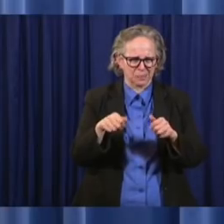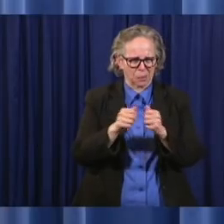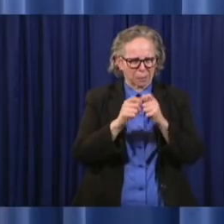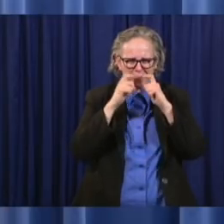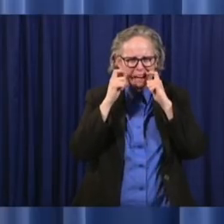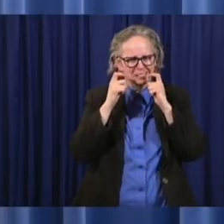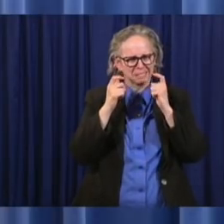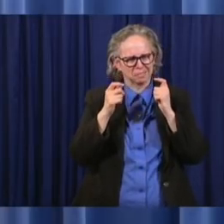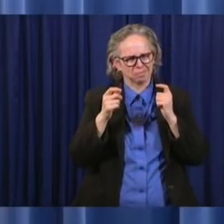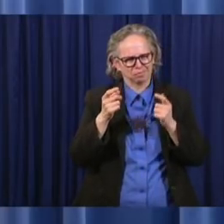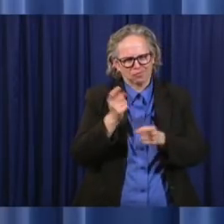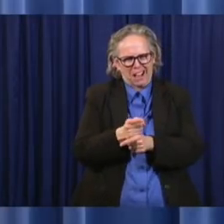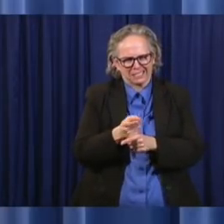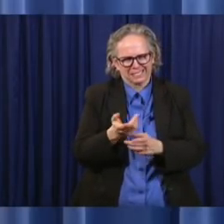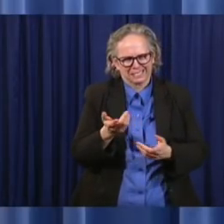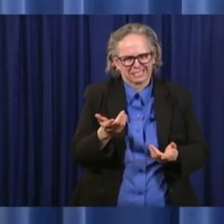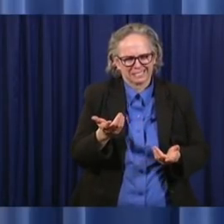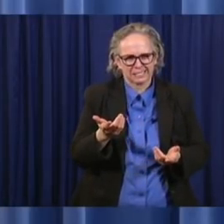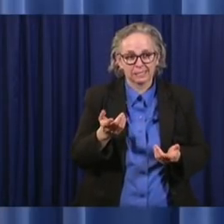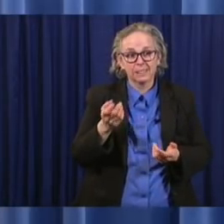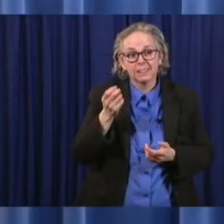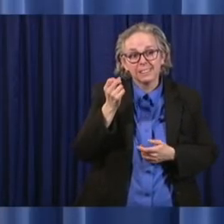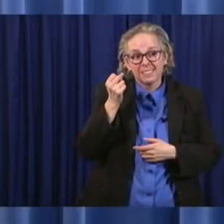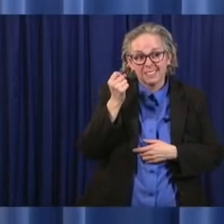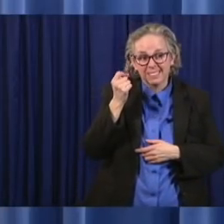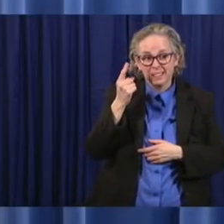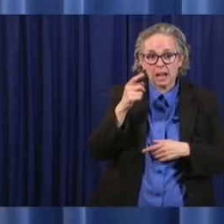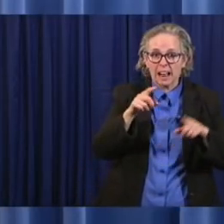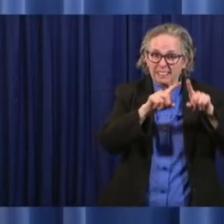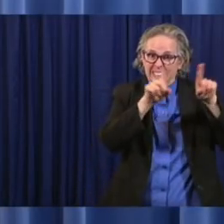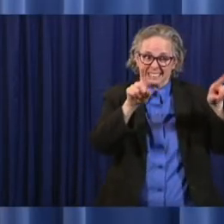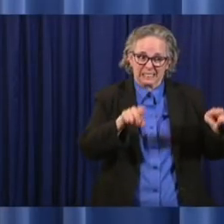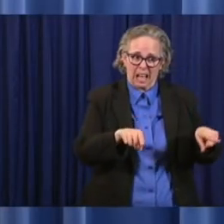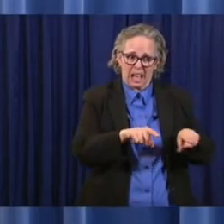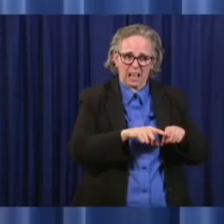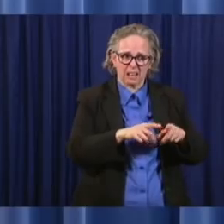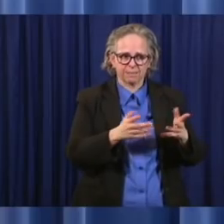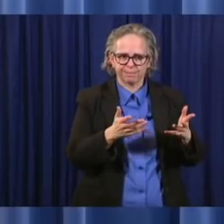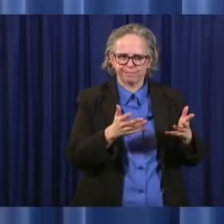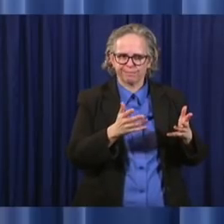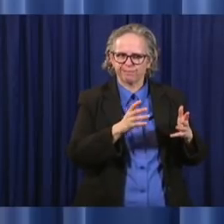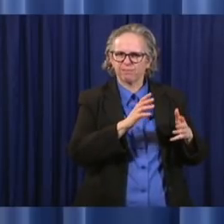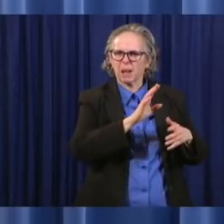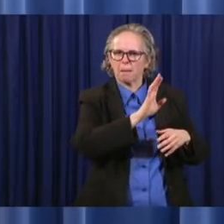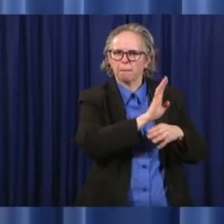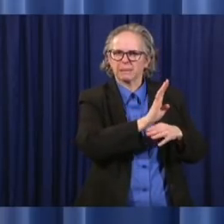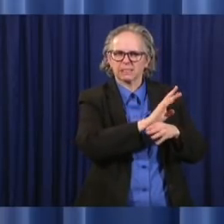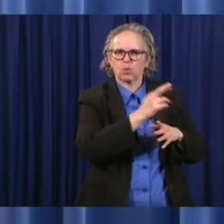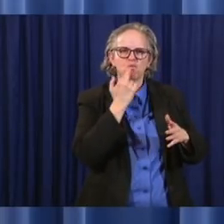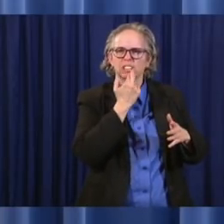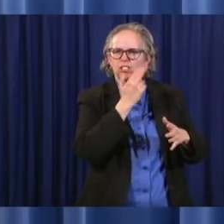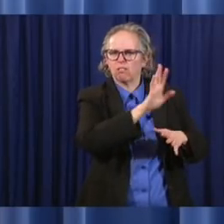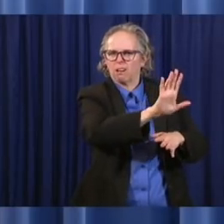question is that that's up to the people who run the restaurant. We do not have a requirement,